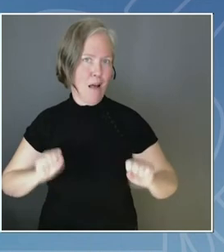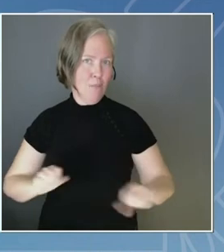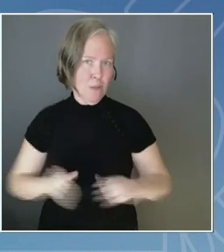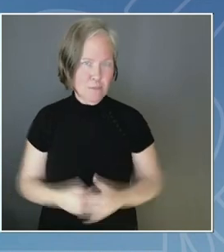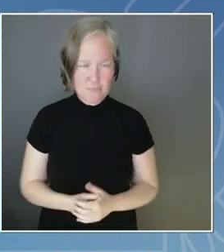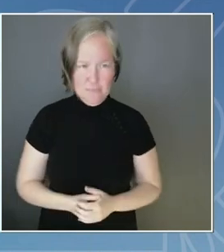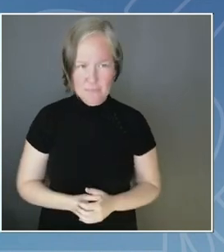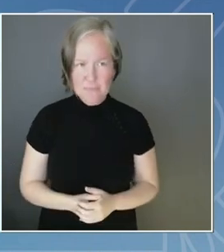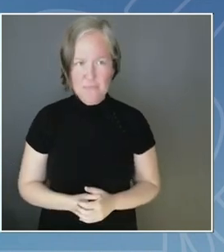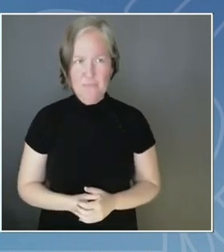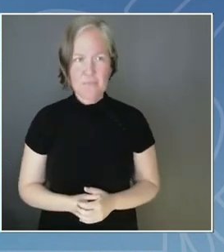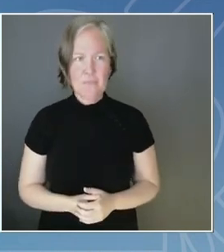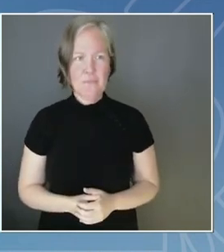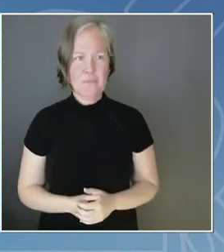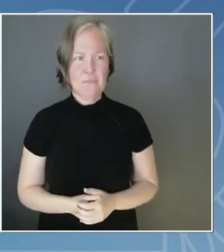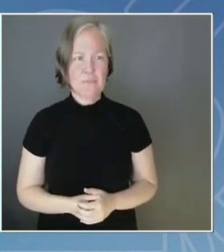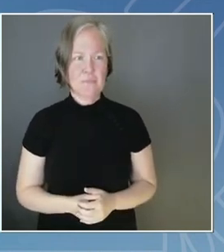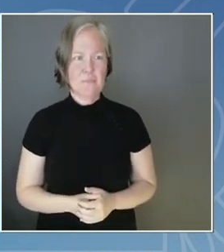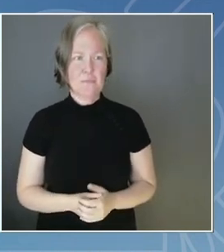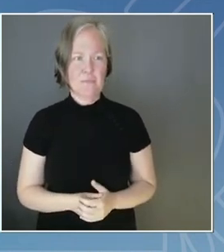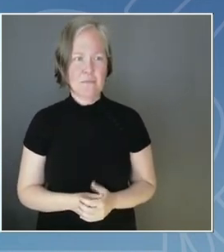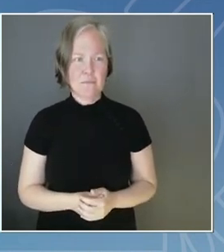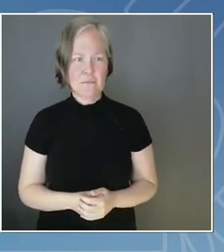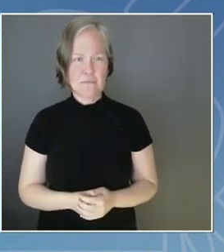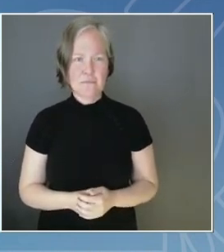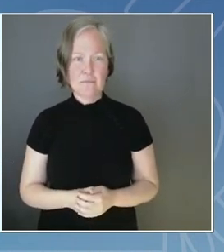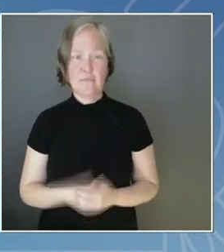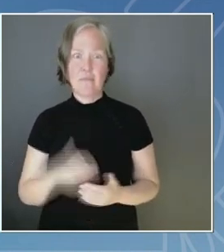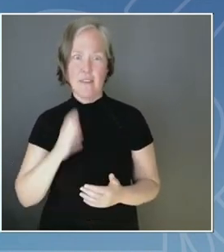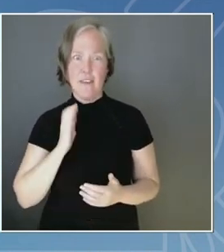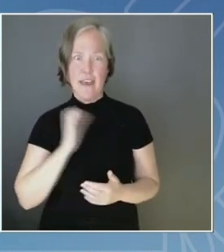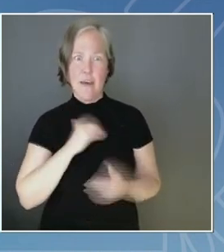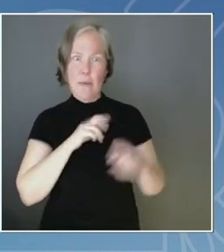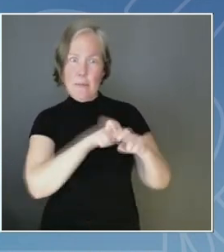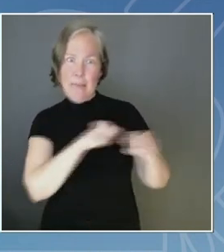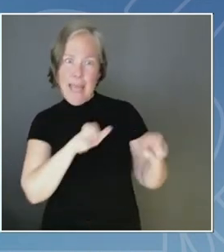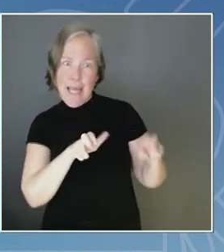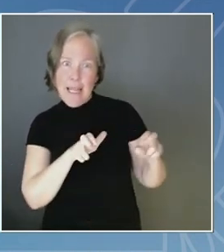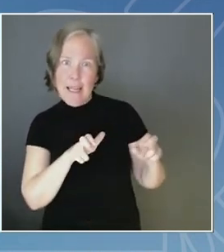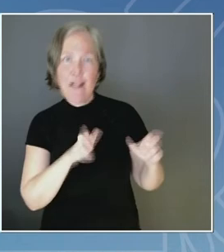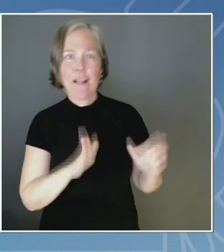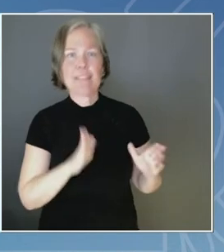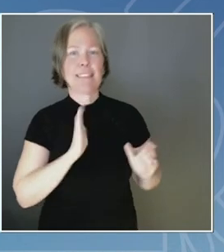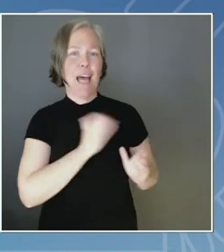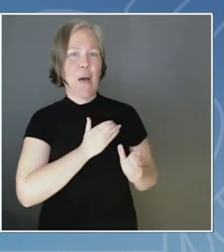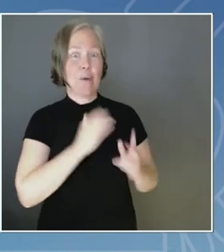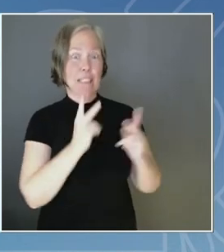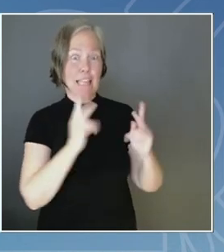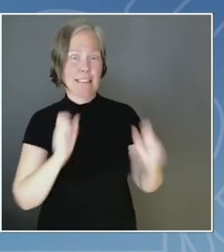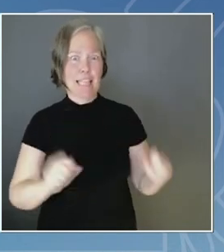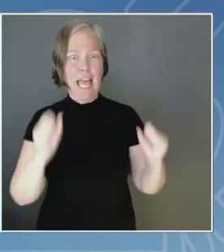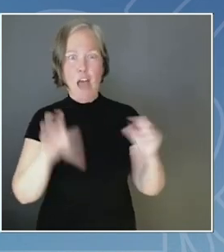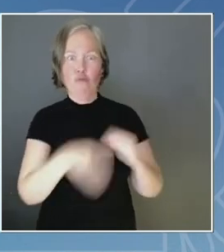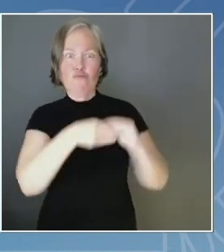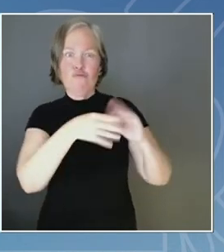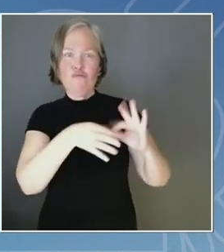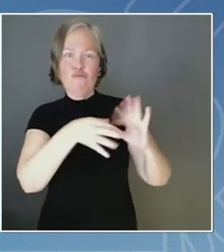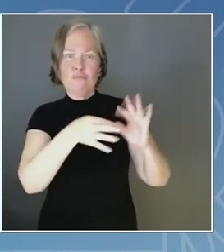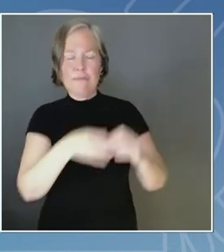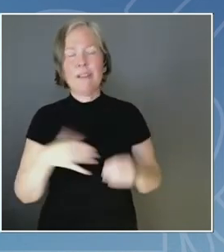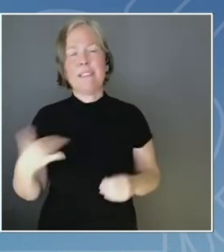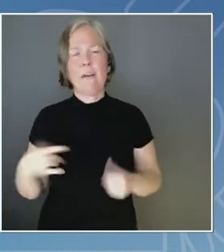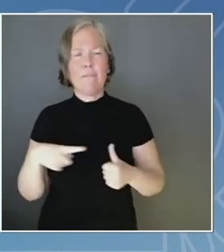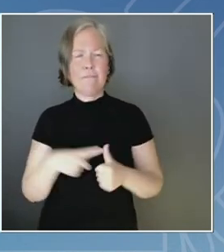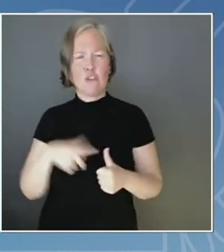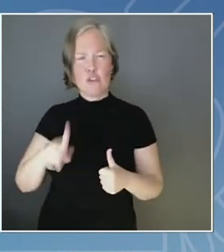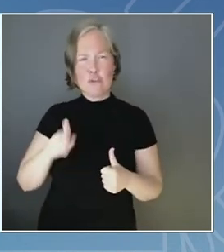hear from our distinguished panel of experts and our guests. So let me get to our first question. And this one